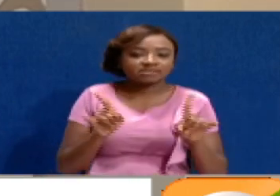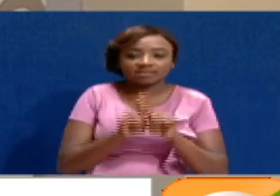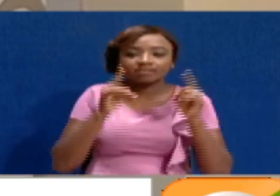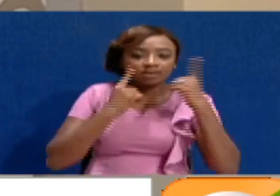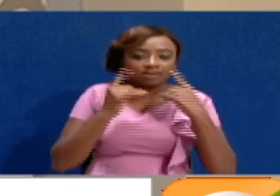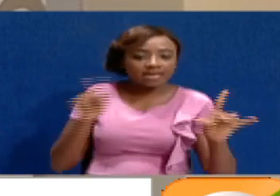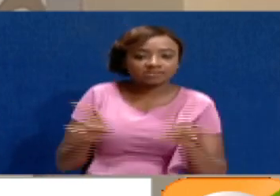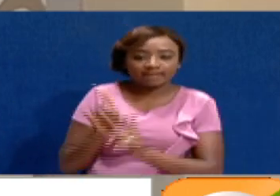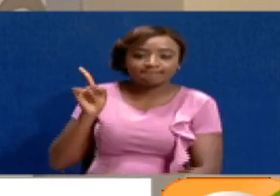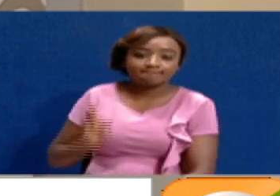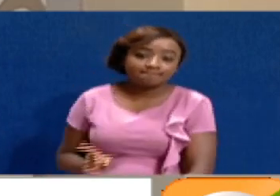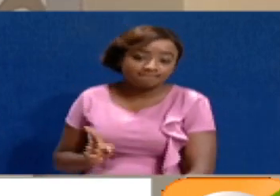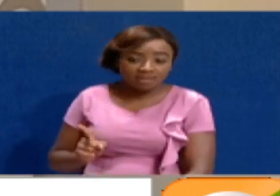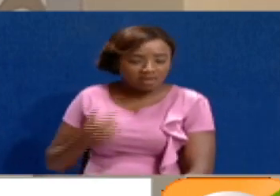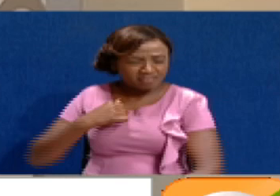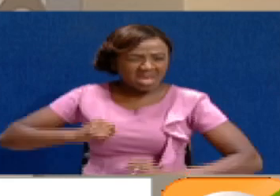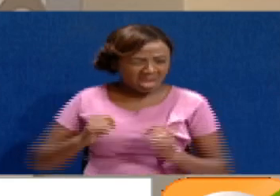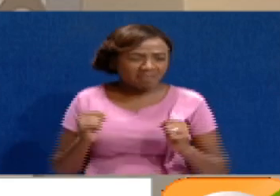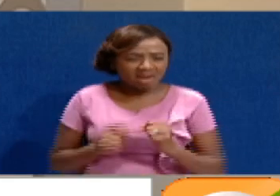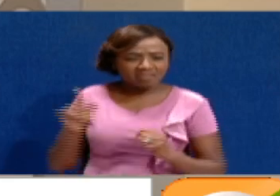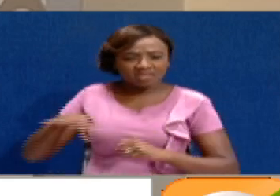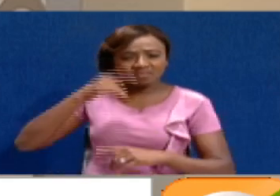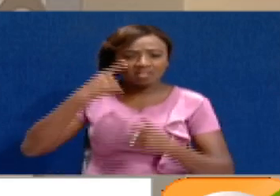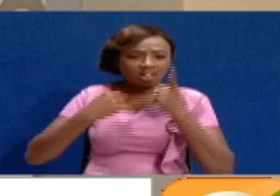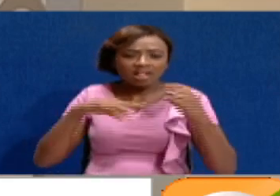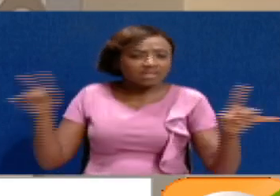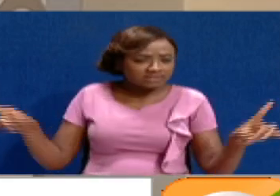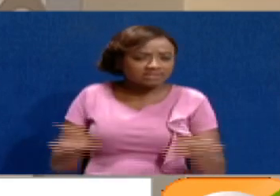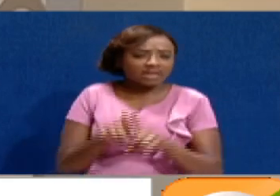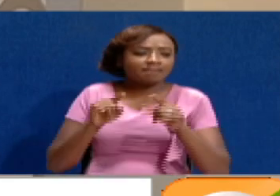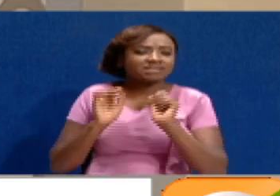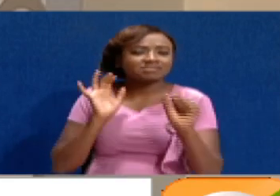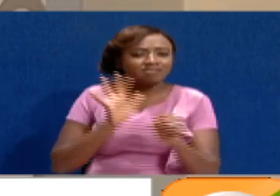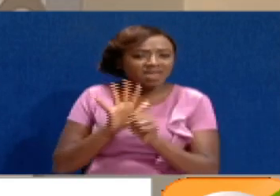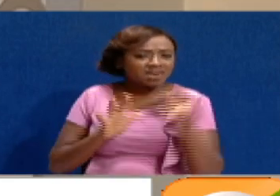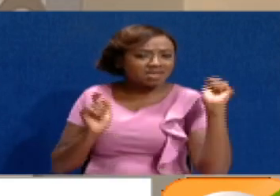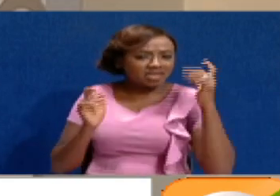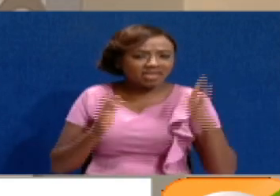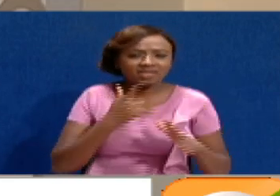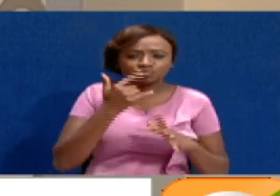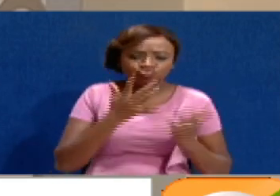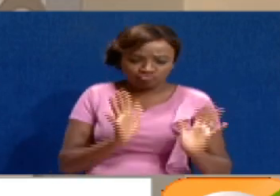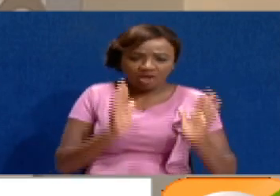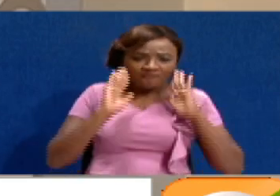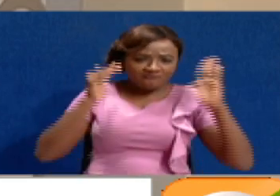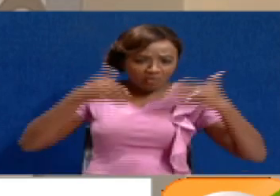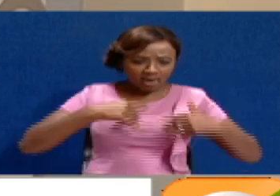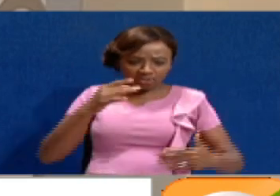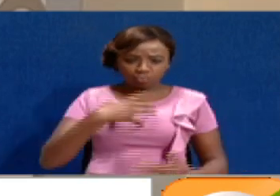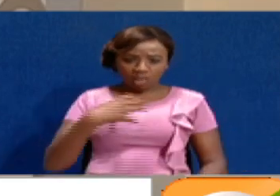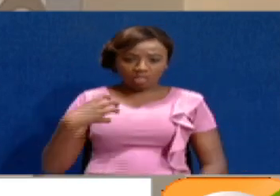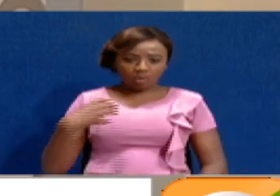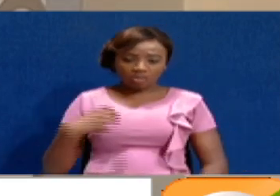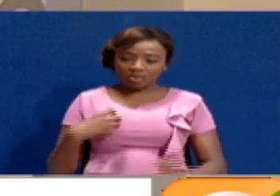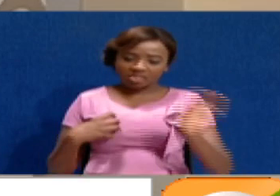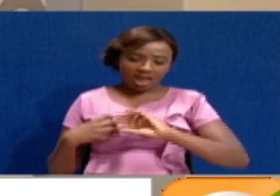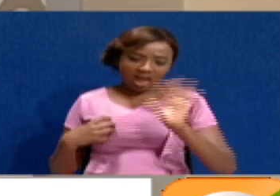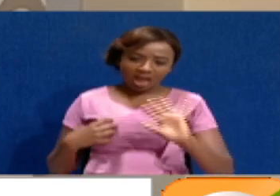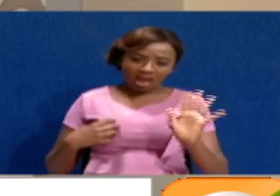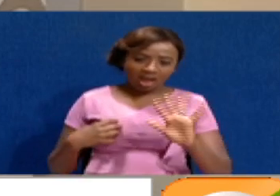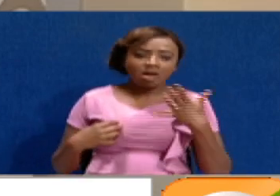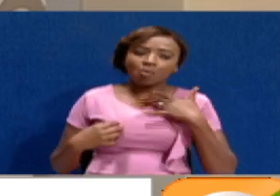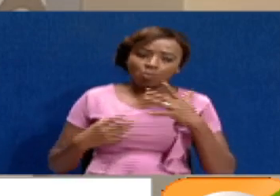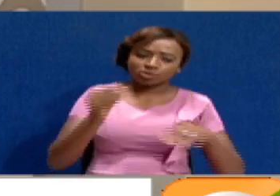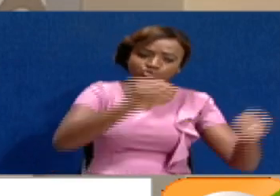poverty. I'm glad he wept, just like the many Kenyans who forgo luxury to contribute to one fundraiser after the